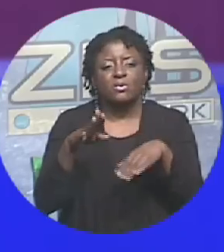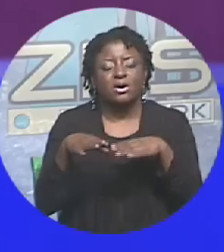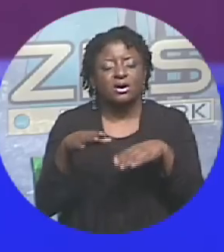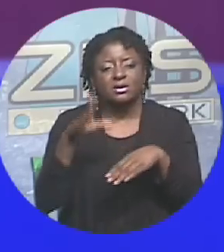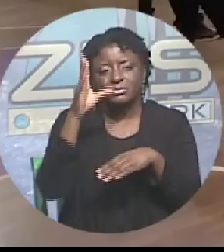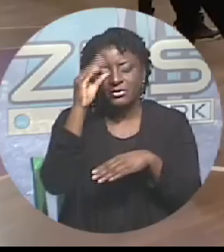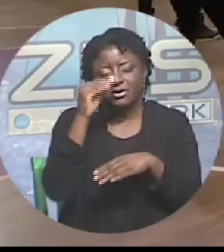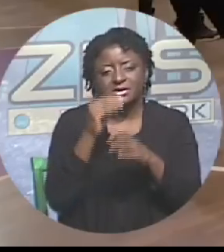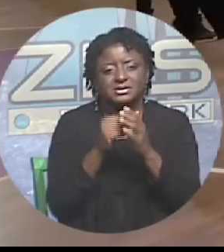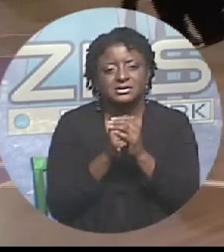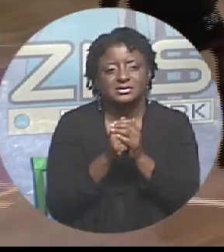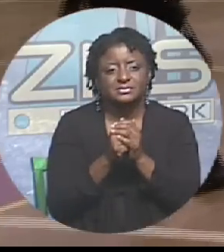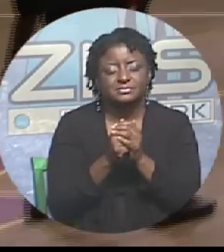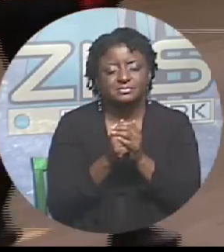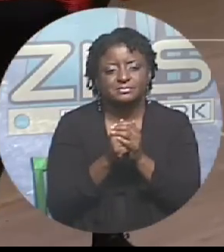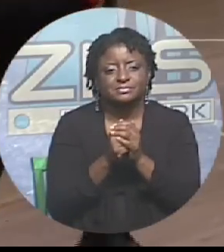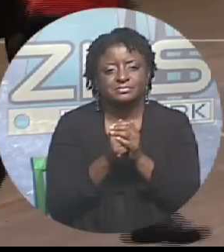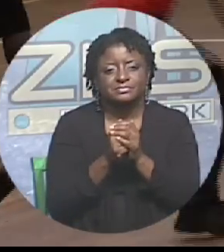Benson.